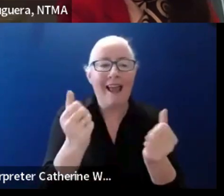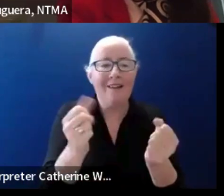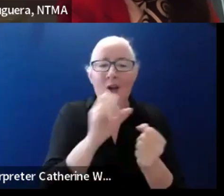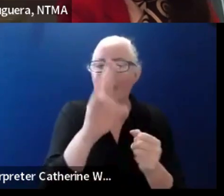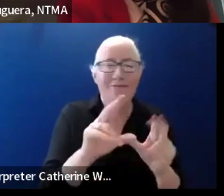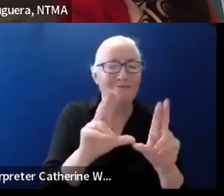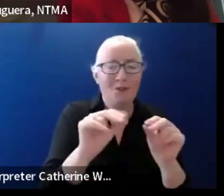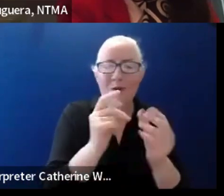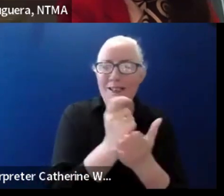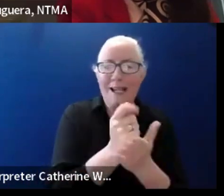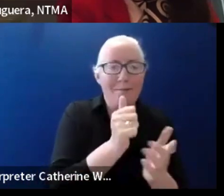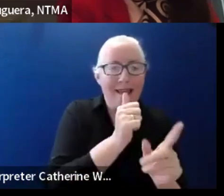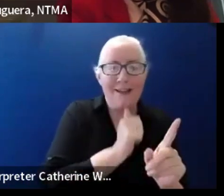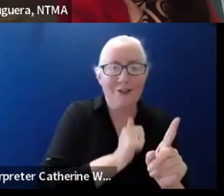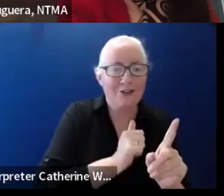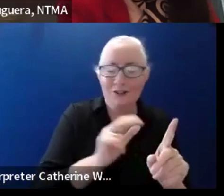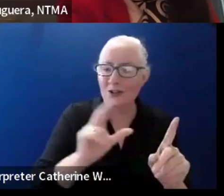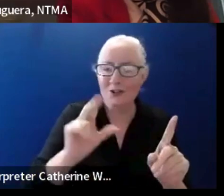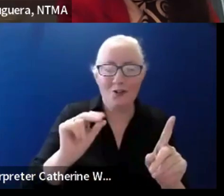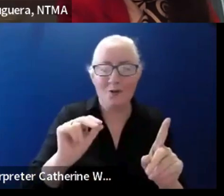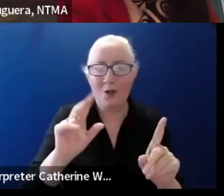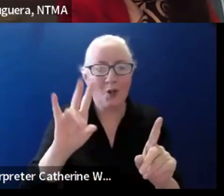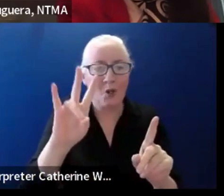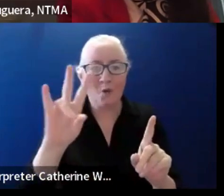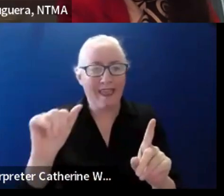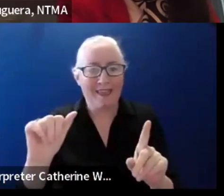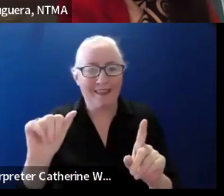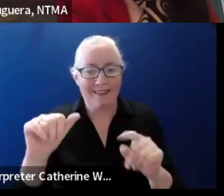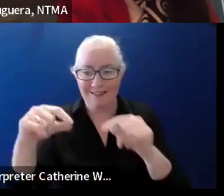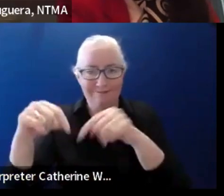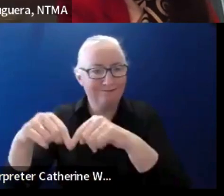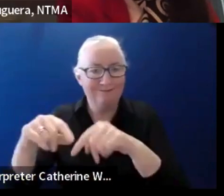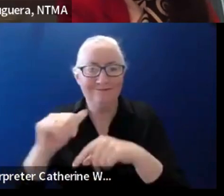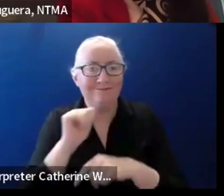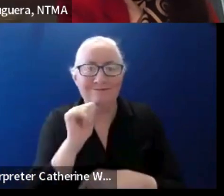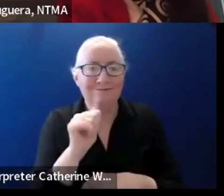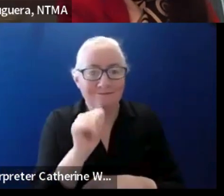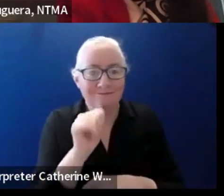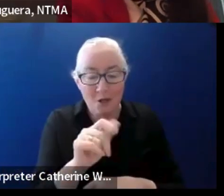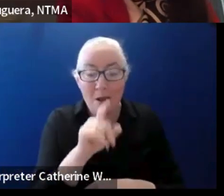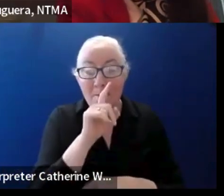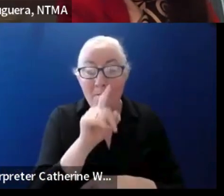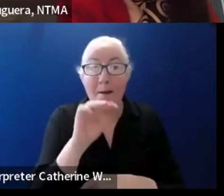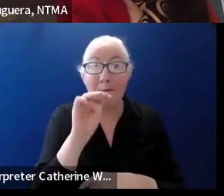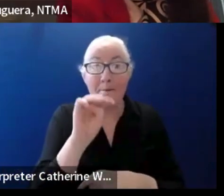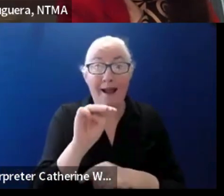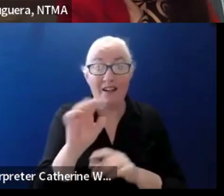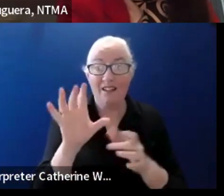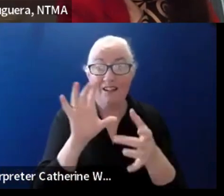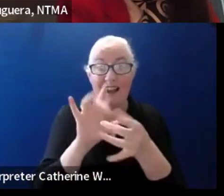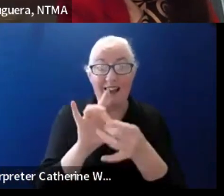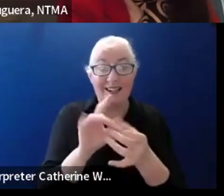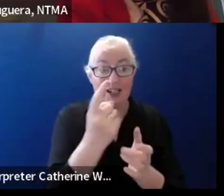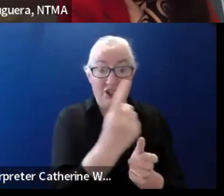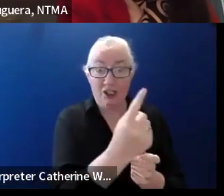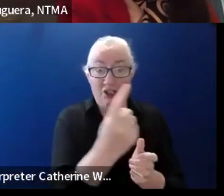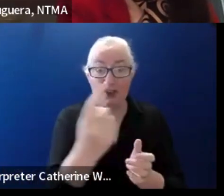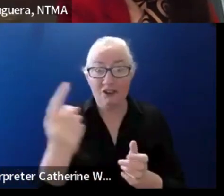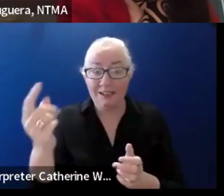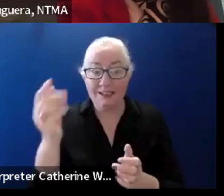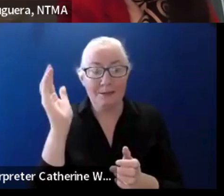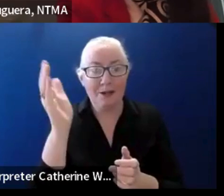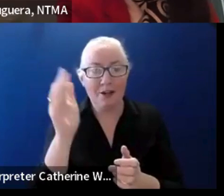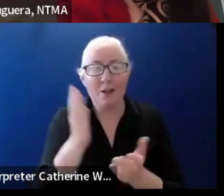because there's no Q&A in this session, but you might want to contact each of our speakers directly